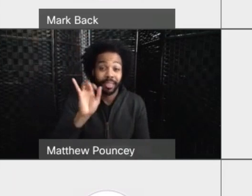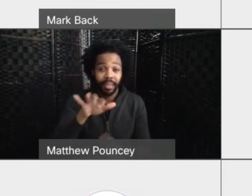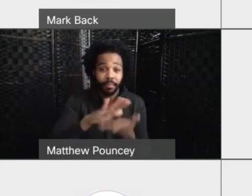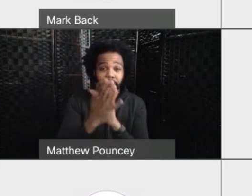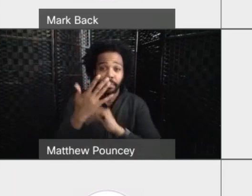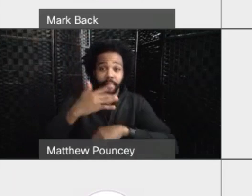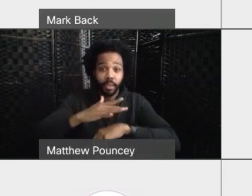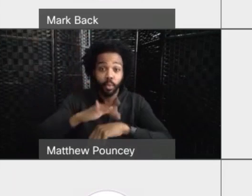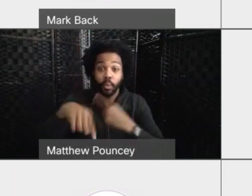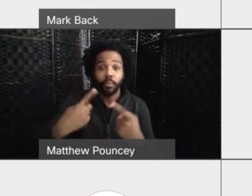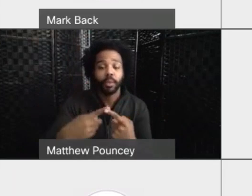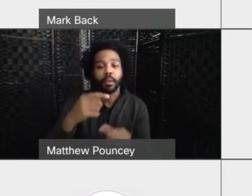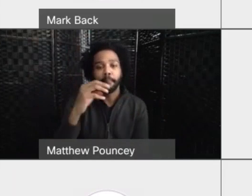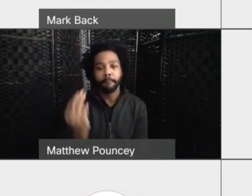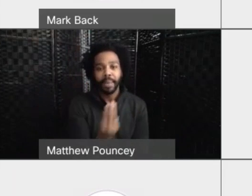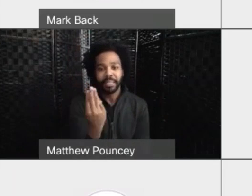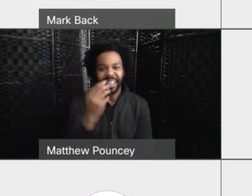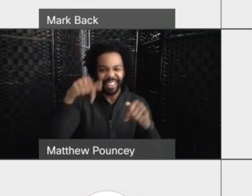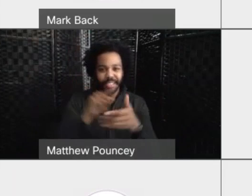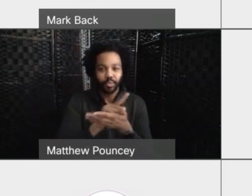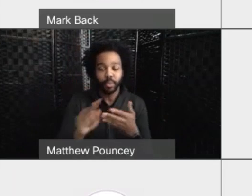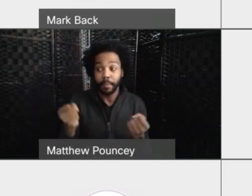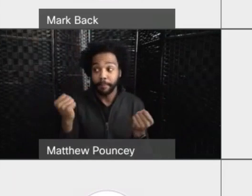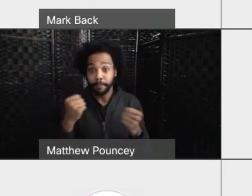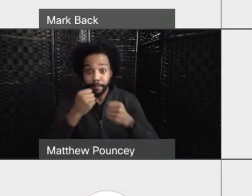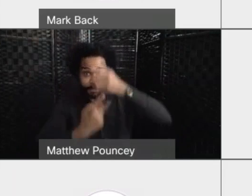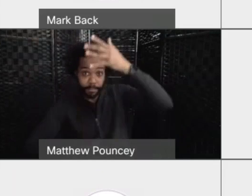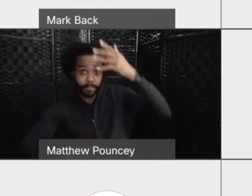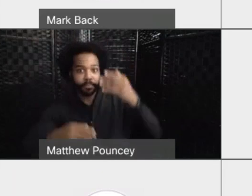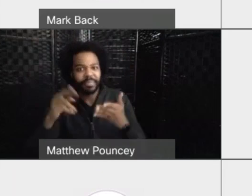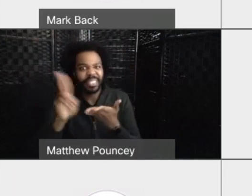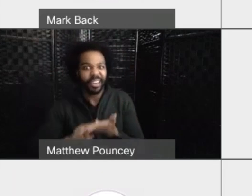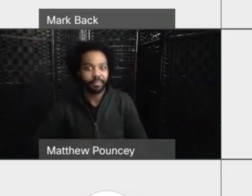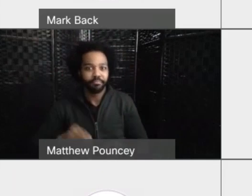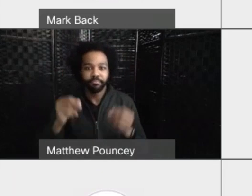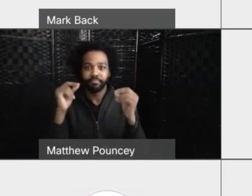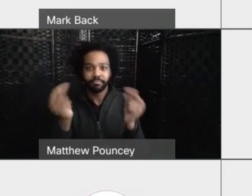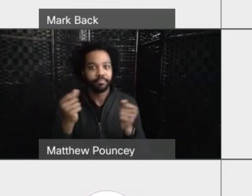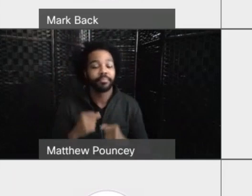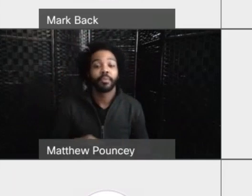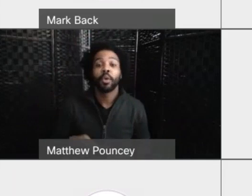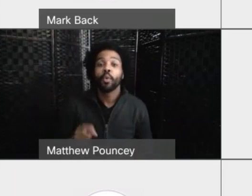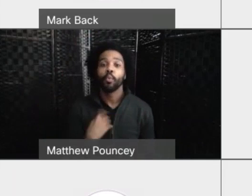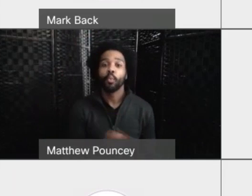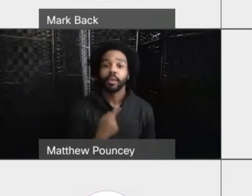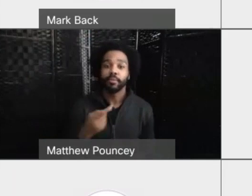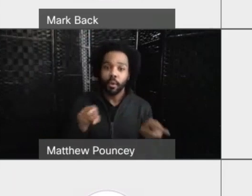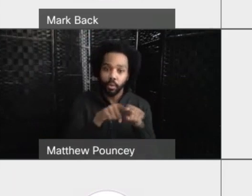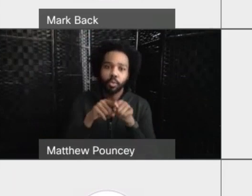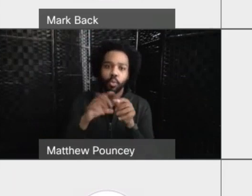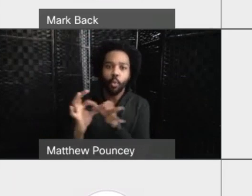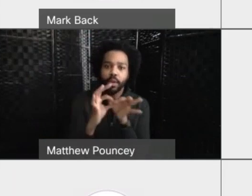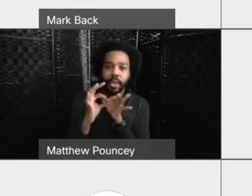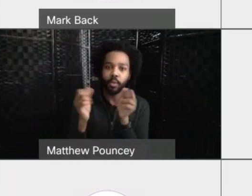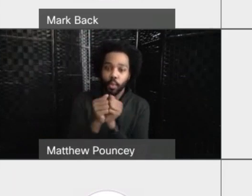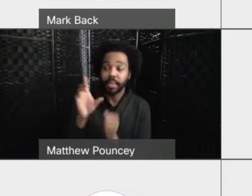on Monday, and people signed up for those pretty quickly. We have also been coordinating with DC Health,